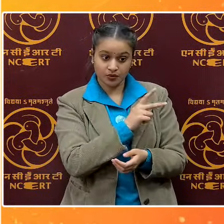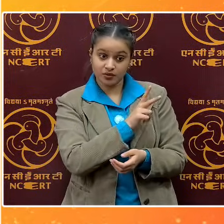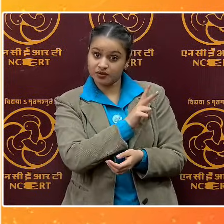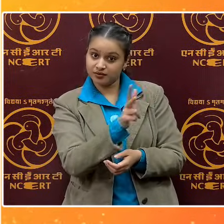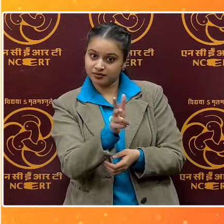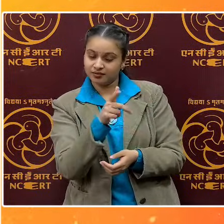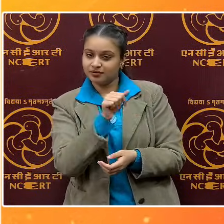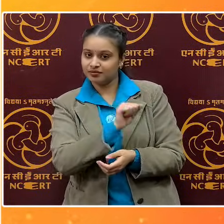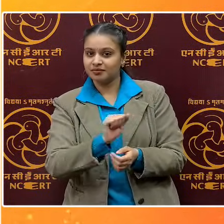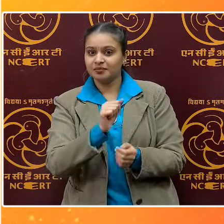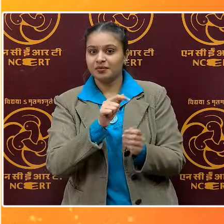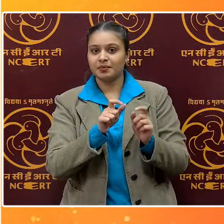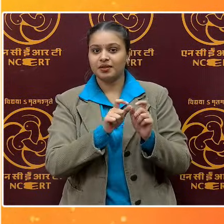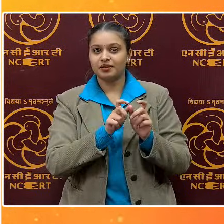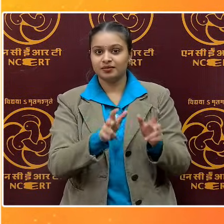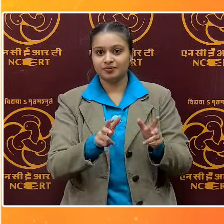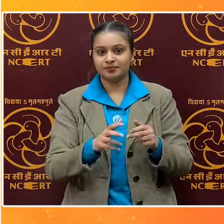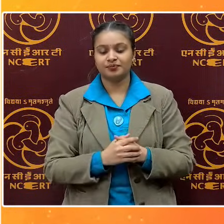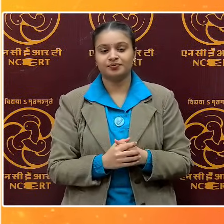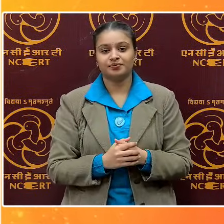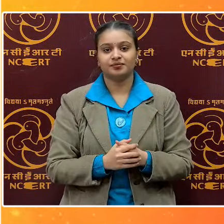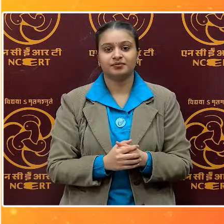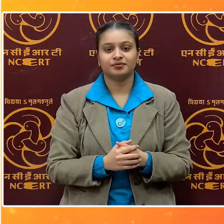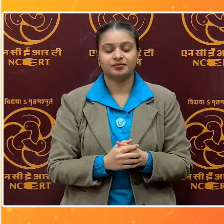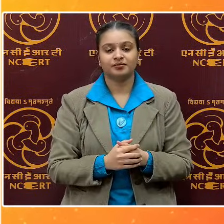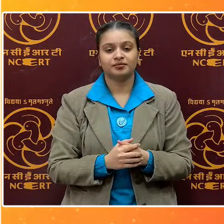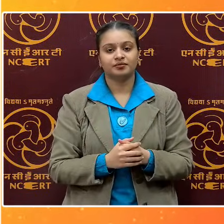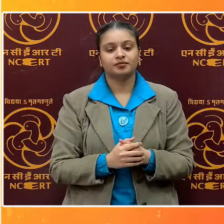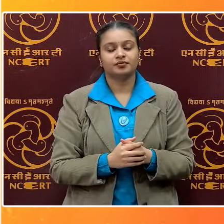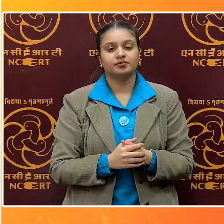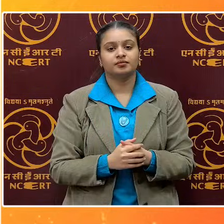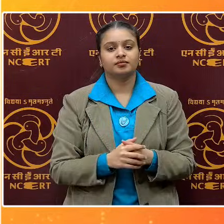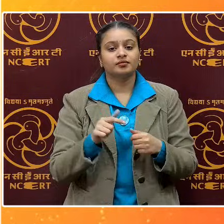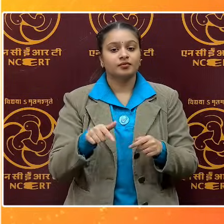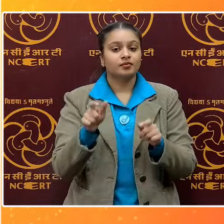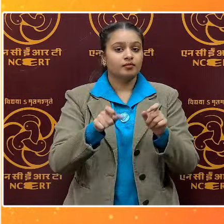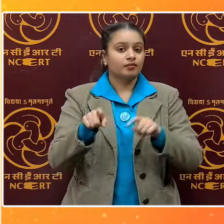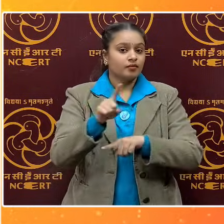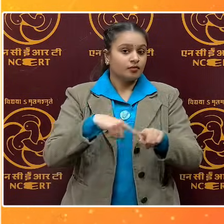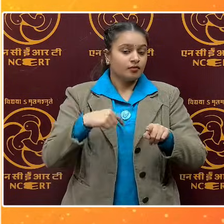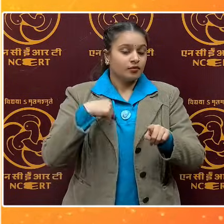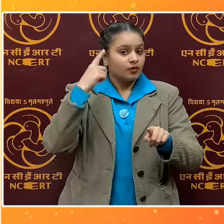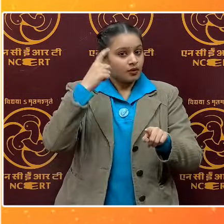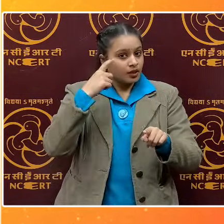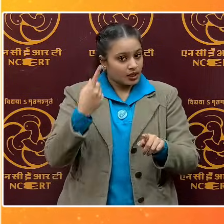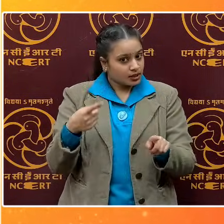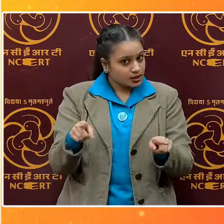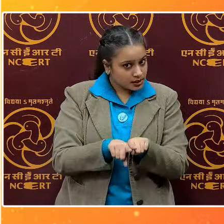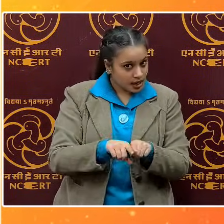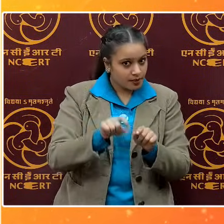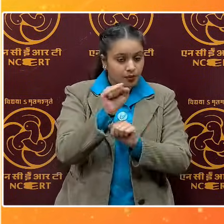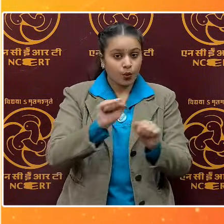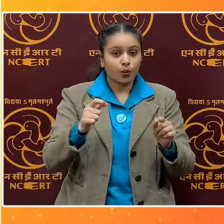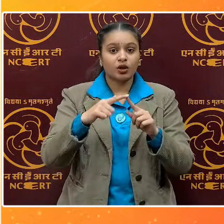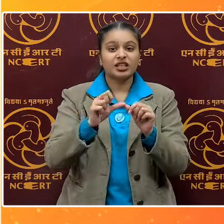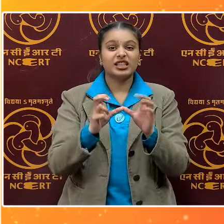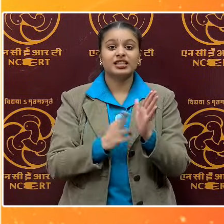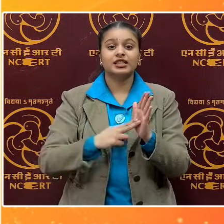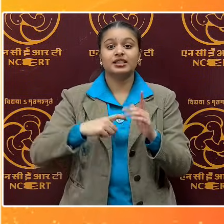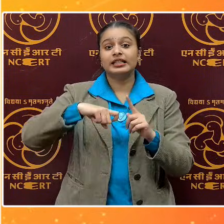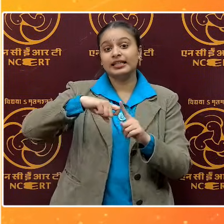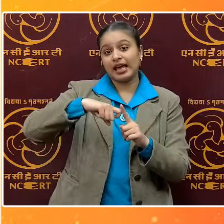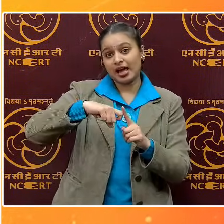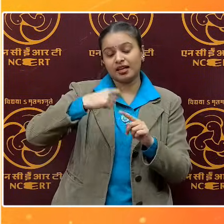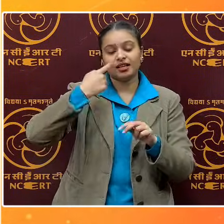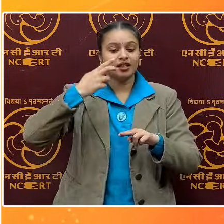yours to the viewers. I'll think through. Yes. And our viewers, they can think of their tanks. Okay. That what